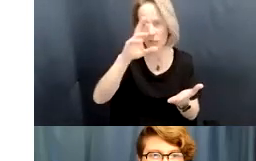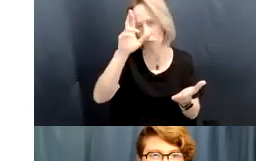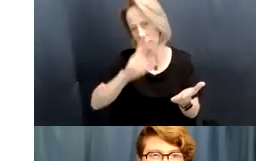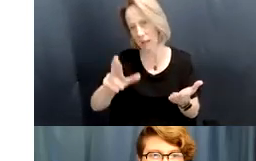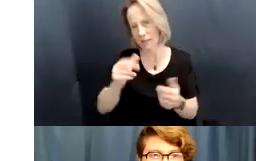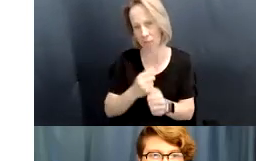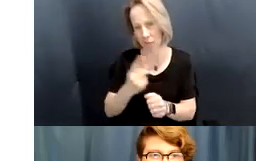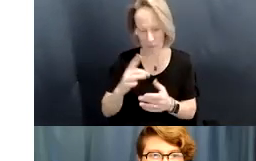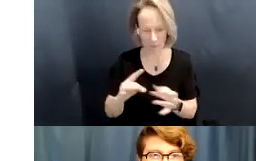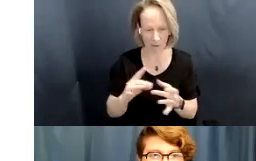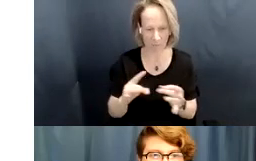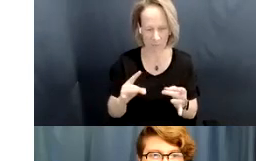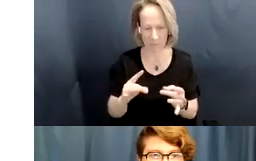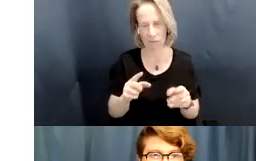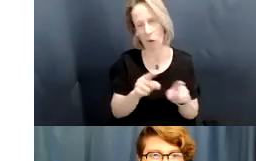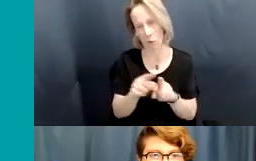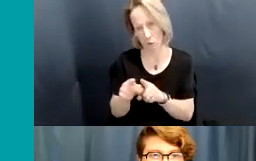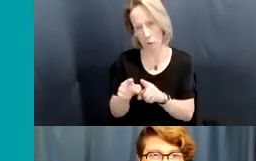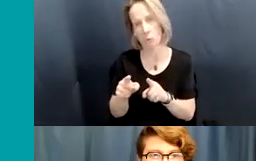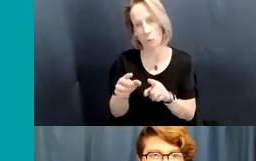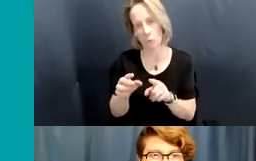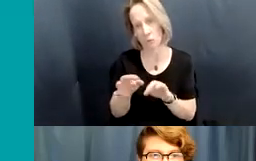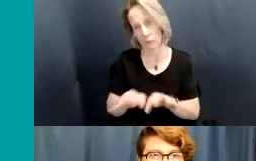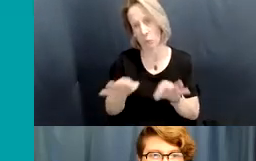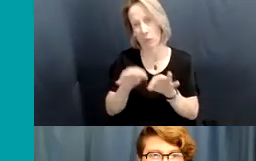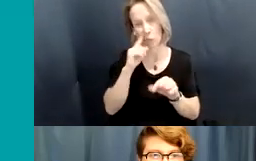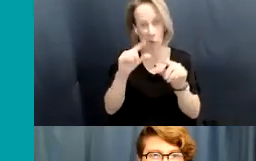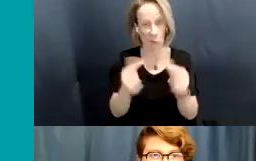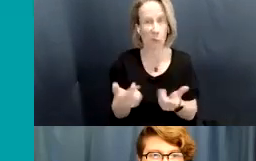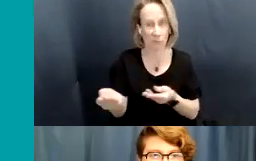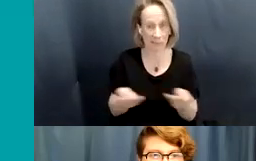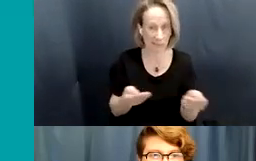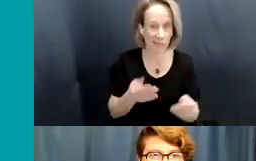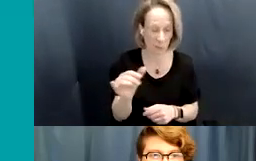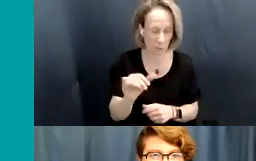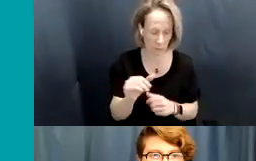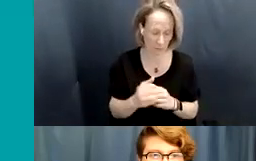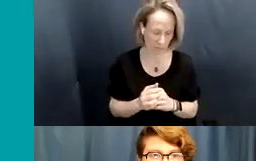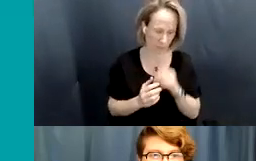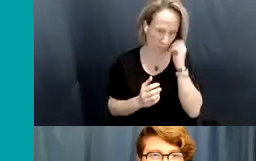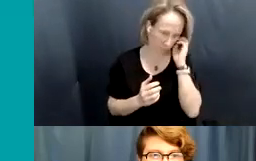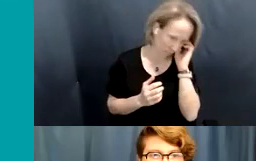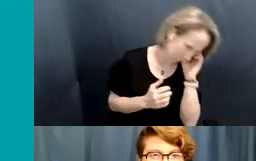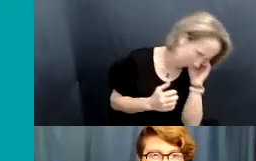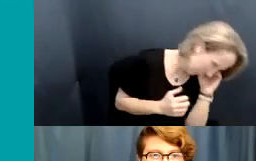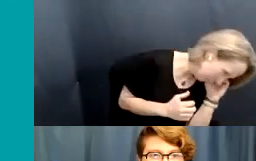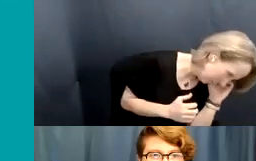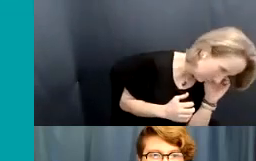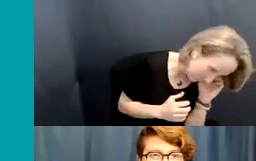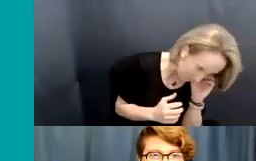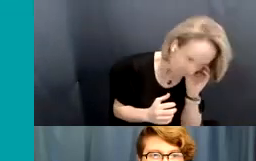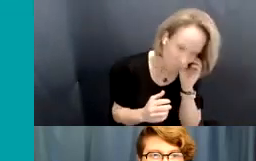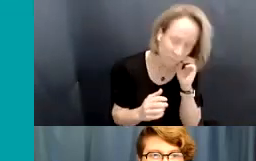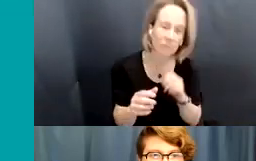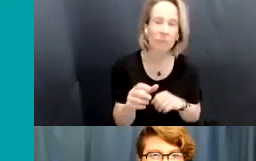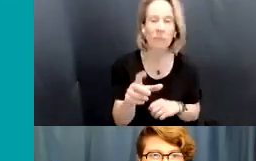for our group facilitation. Other considerations, accessibility. Are you